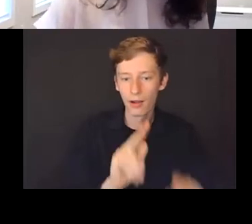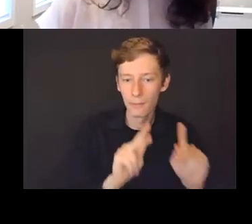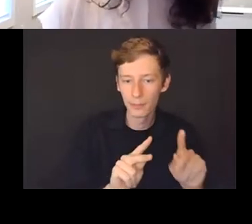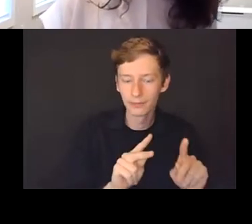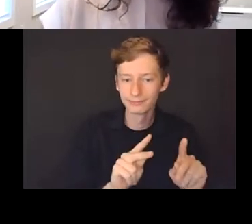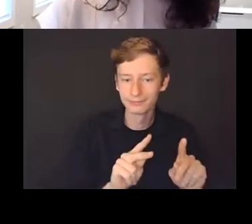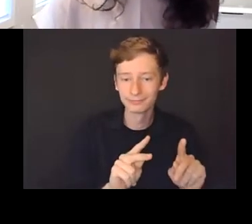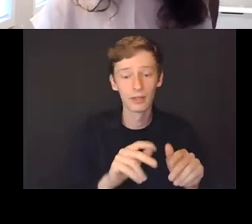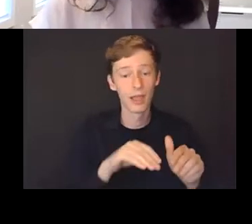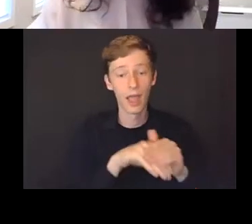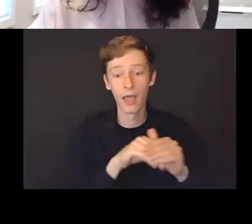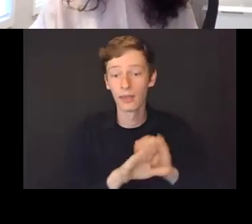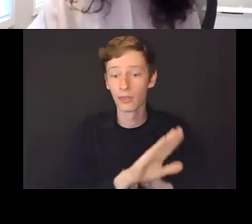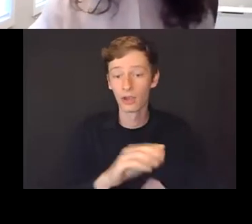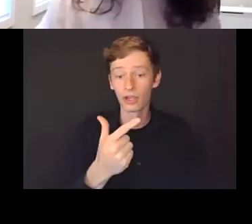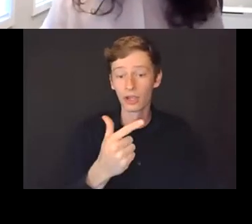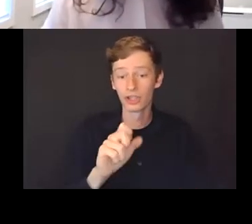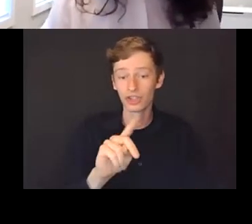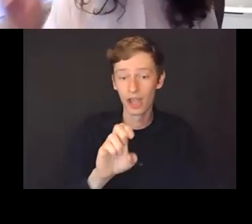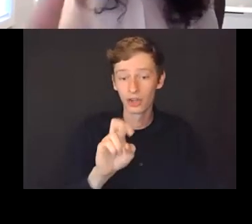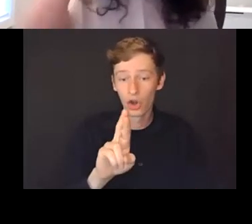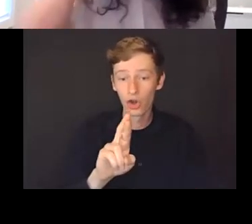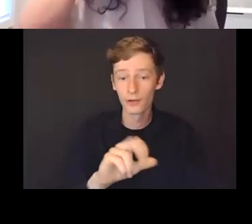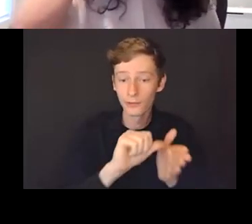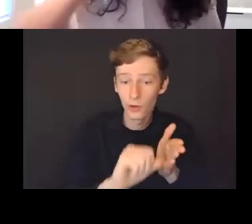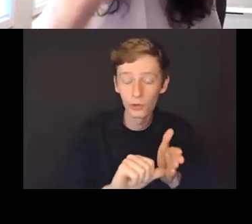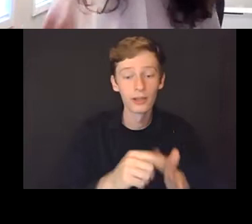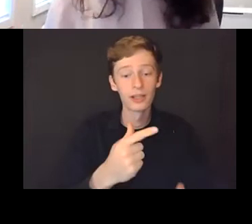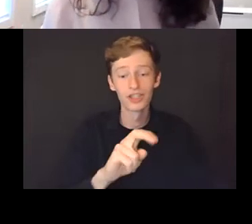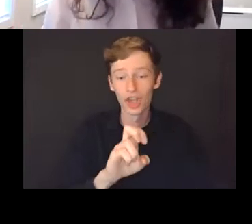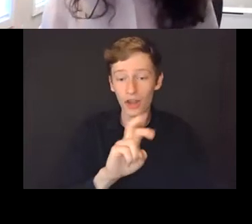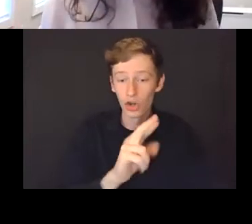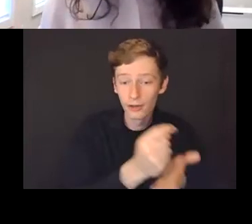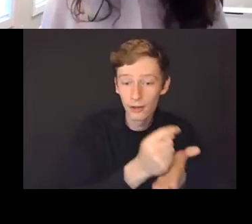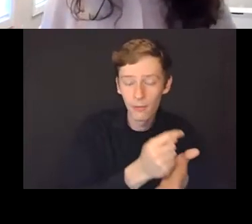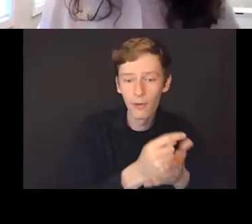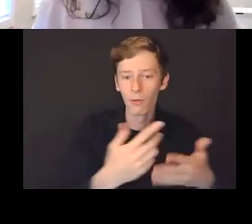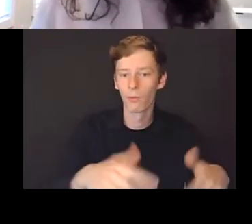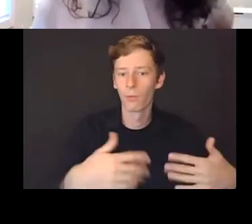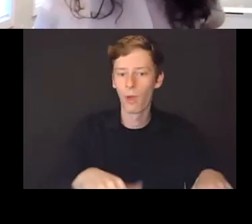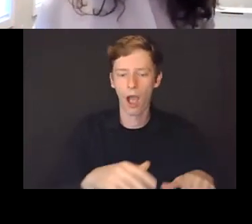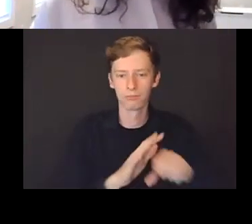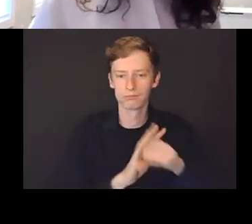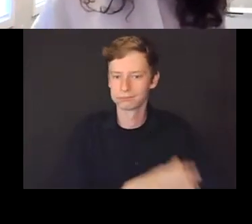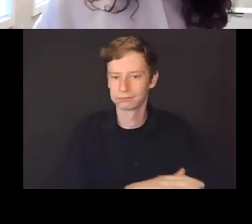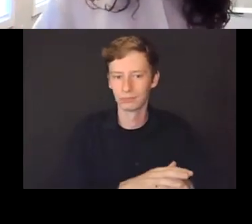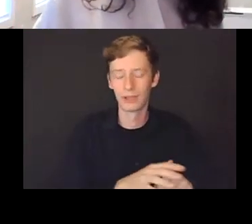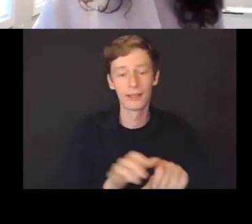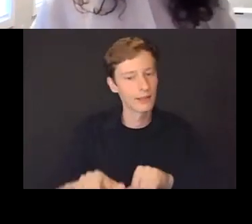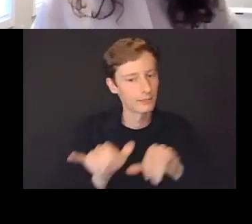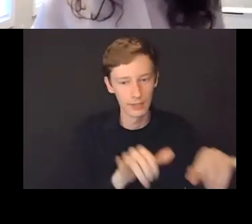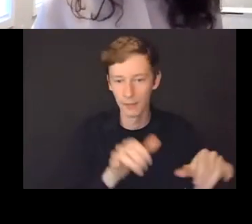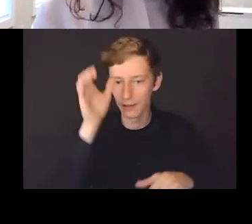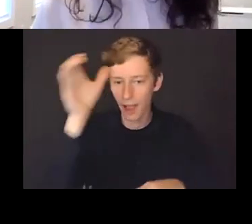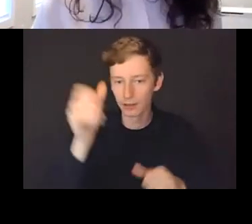gender-affirming care, even attacks on gender-affirming healthcare providers, and then also just general bodily autonomy. So these